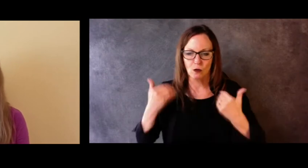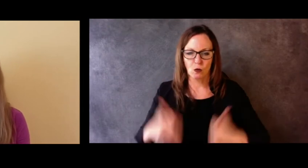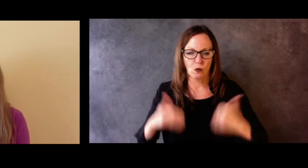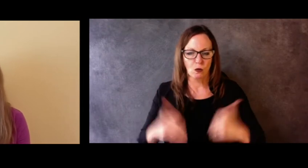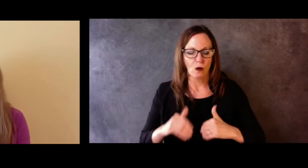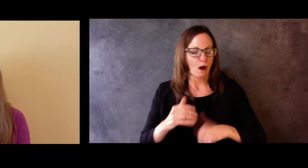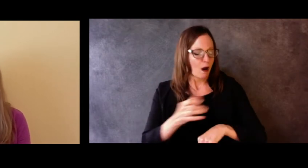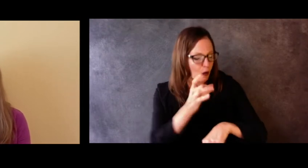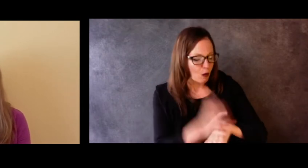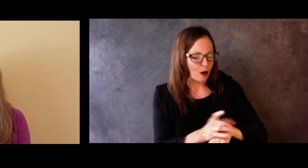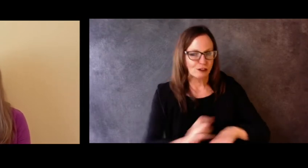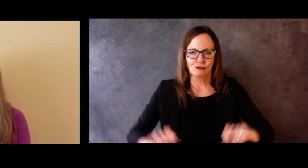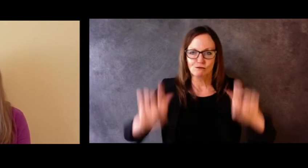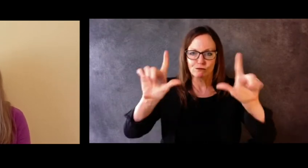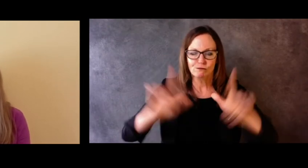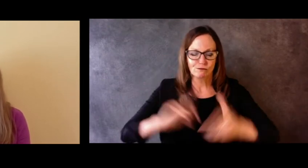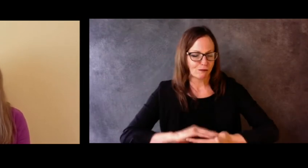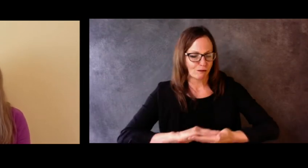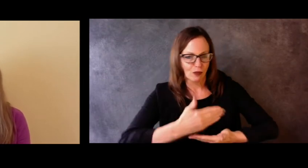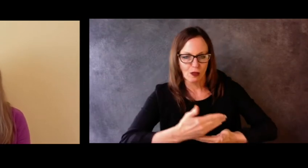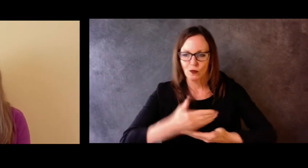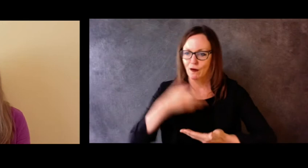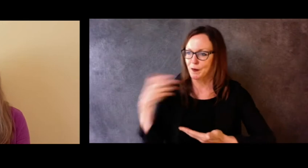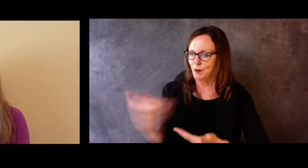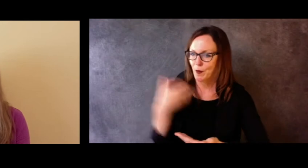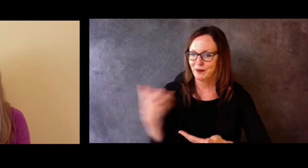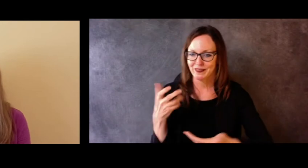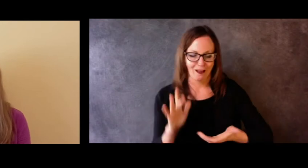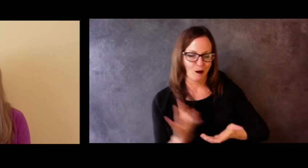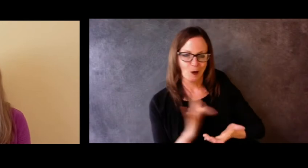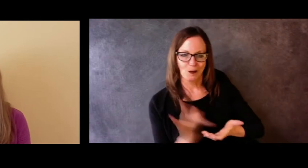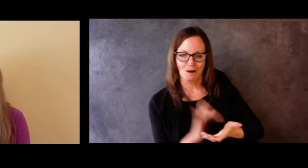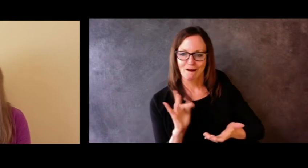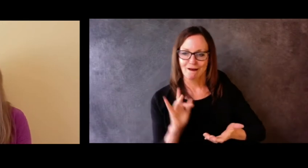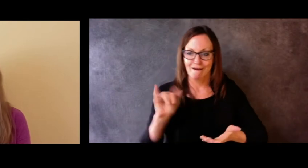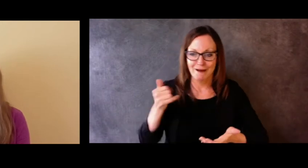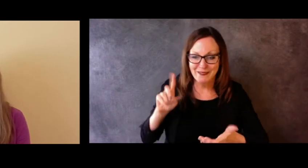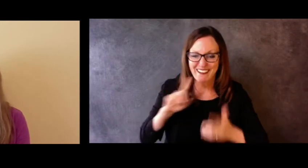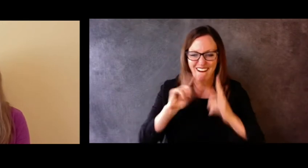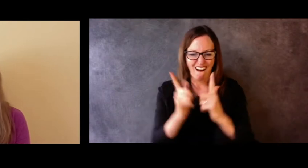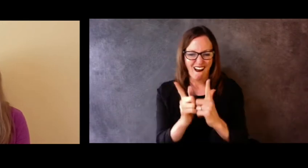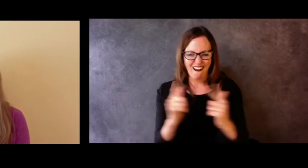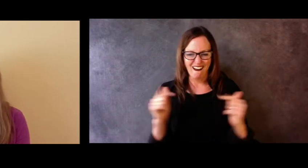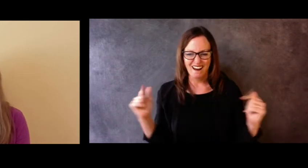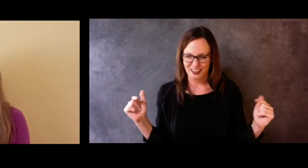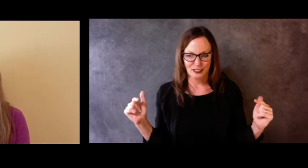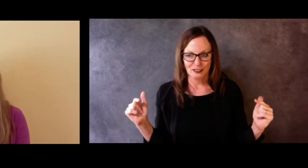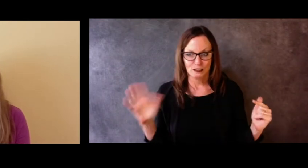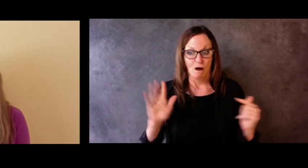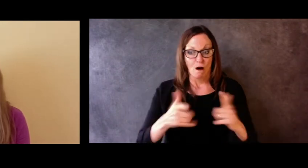to support the needs of the deaf and hard of hearing, and assist customers in protecting, managing, and educating themselves about their hearing